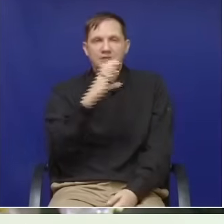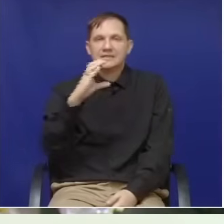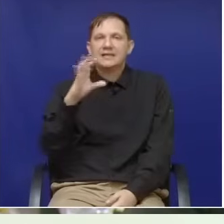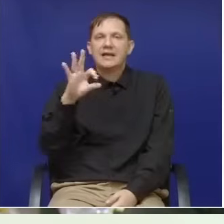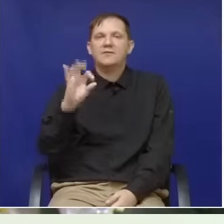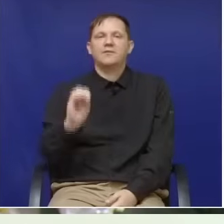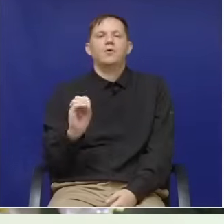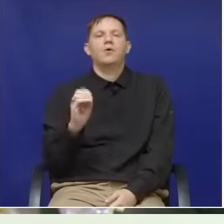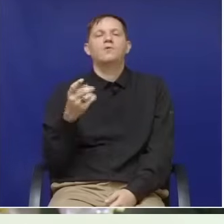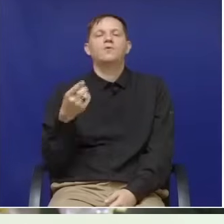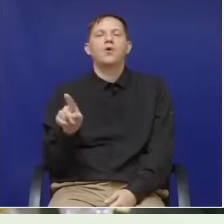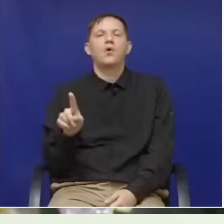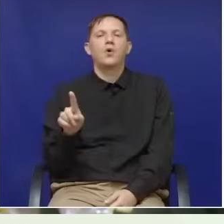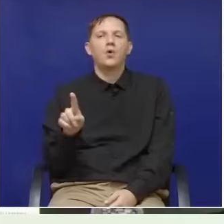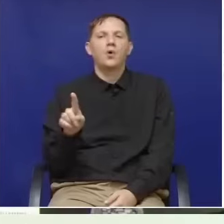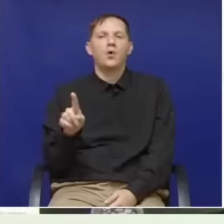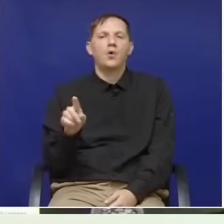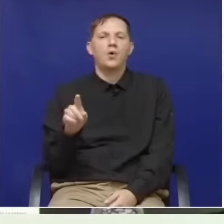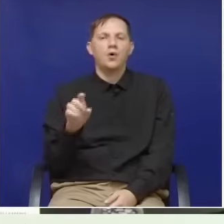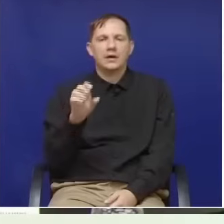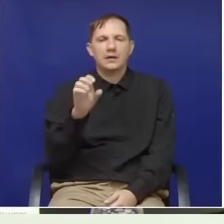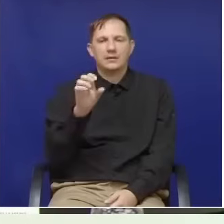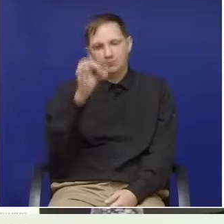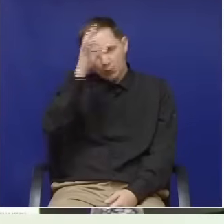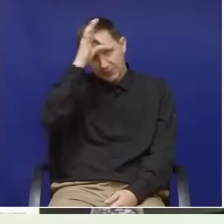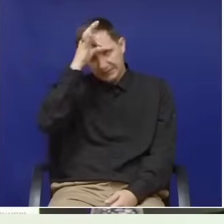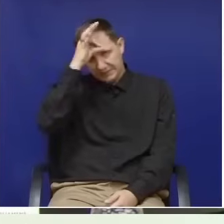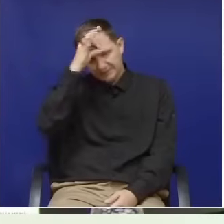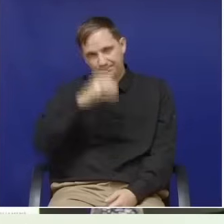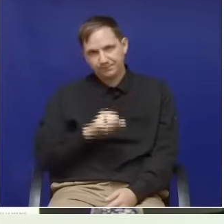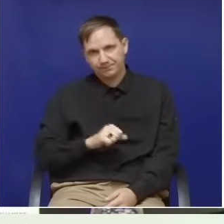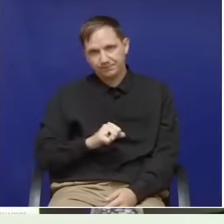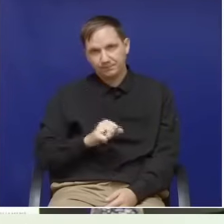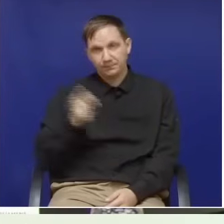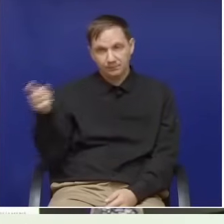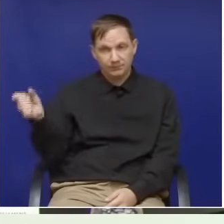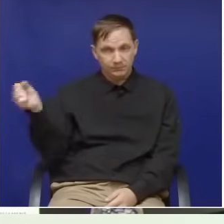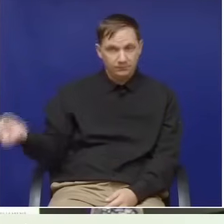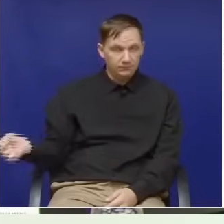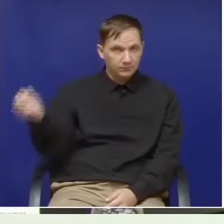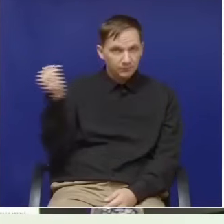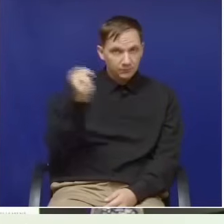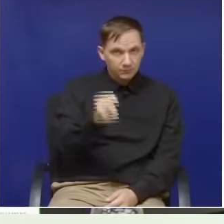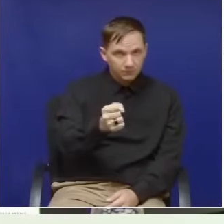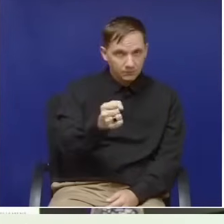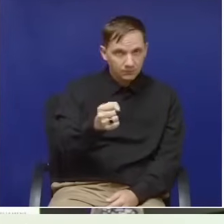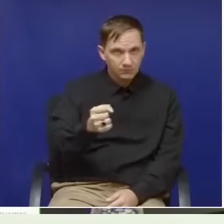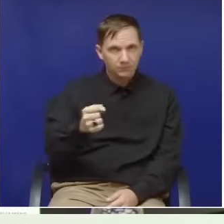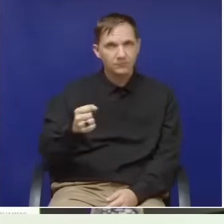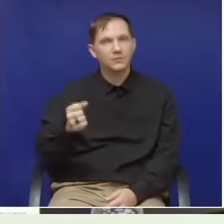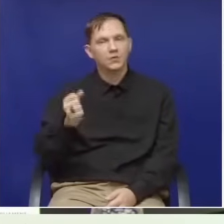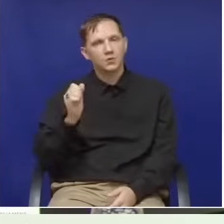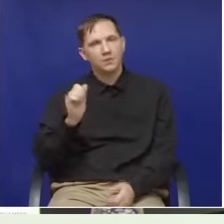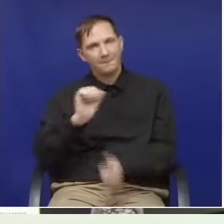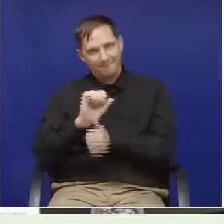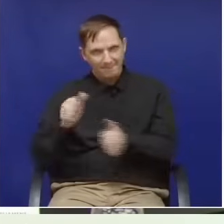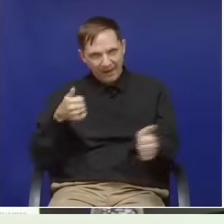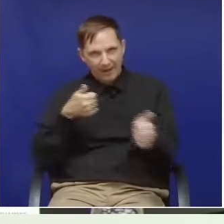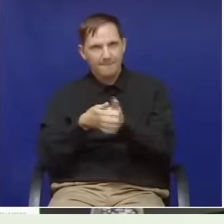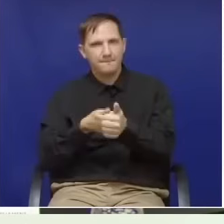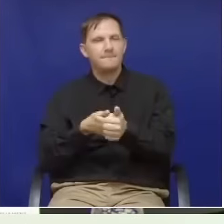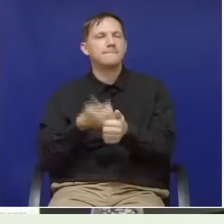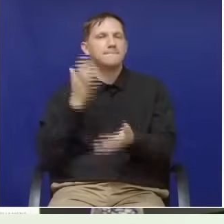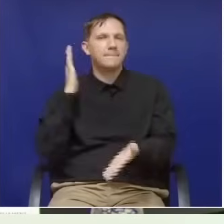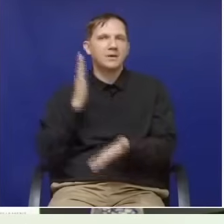of the South African Police Service. Her appointment ensures and guarantees that